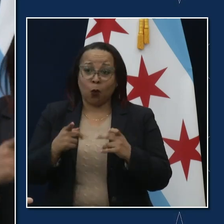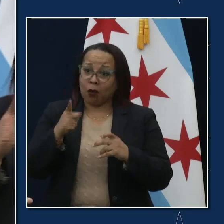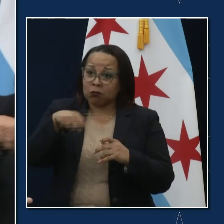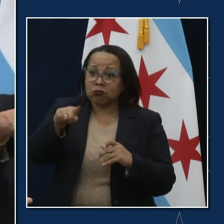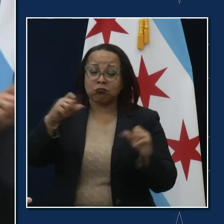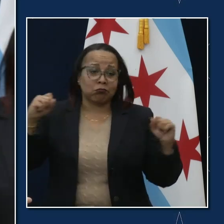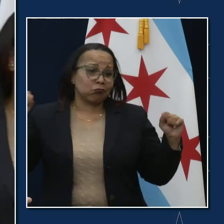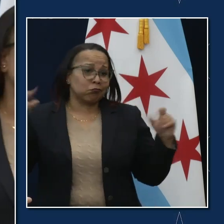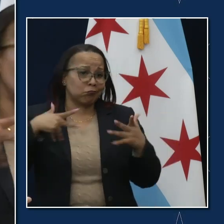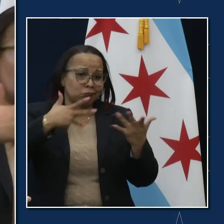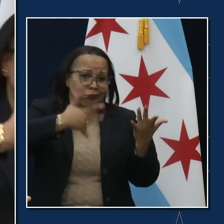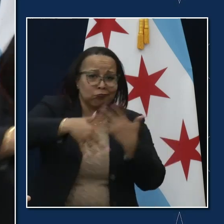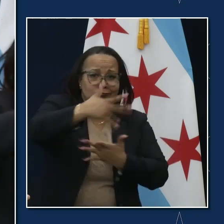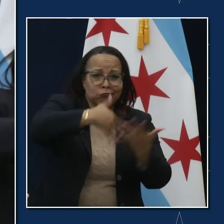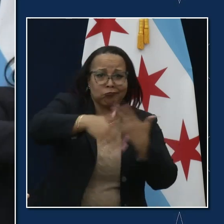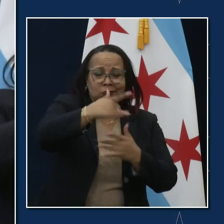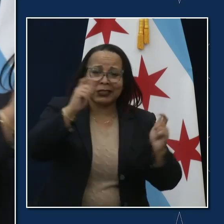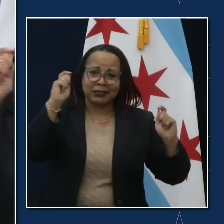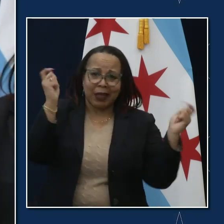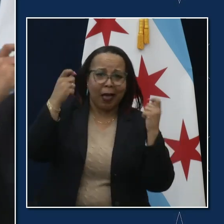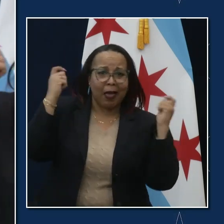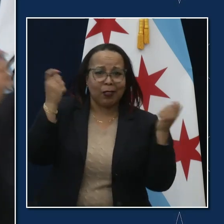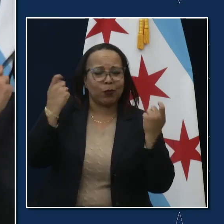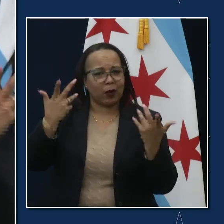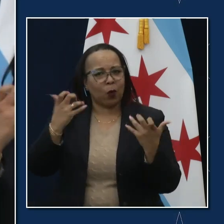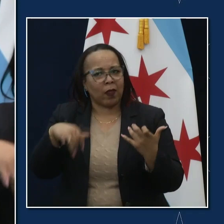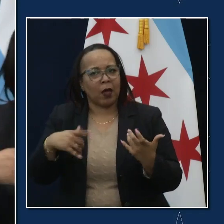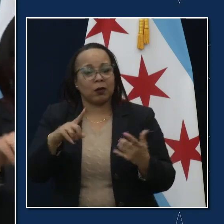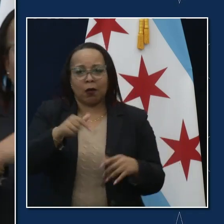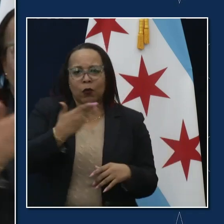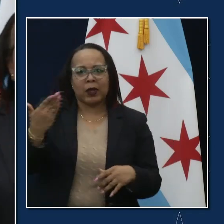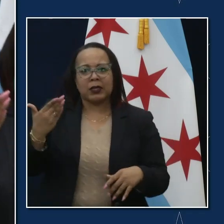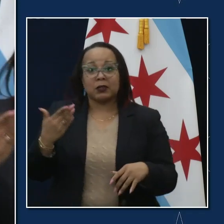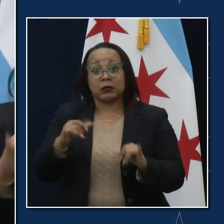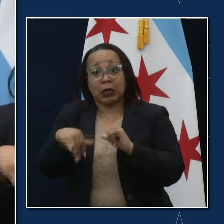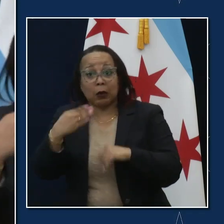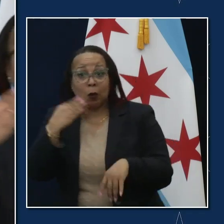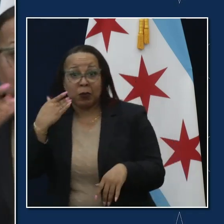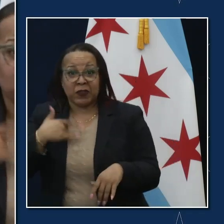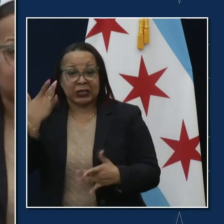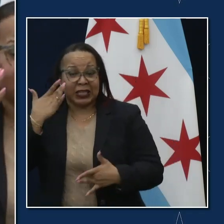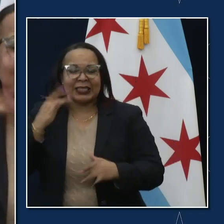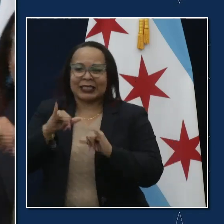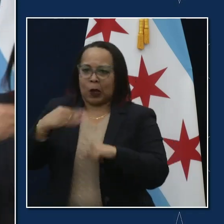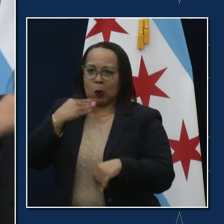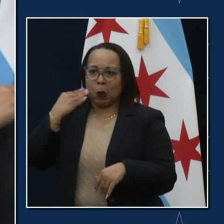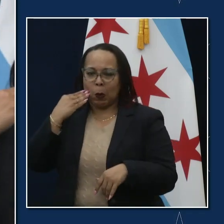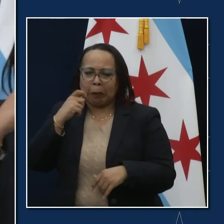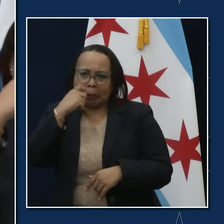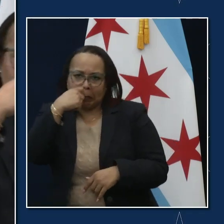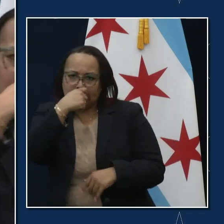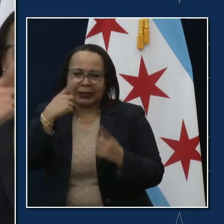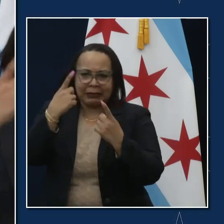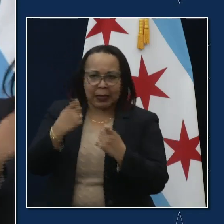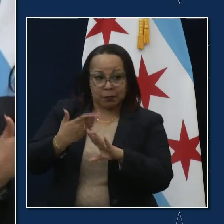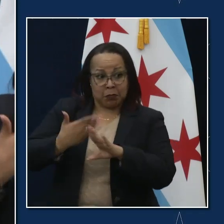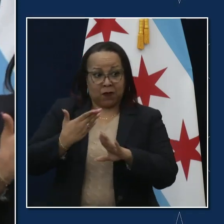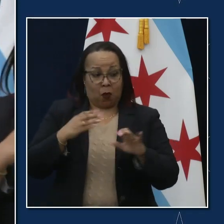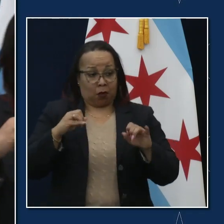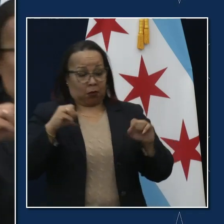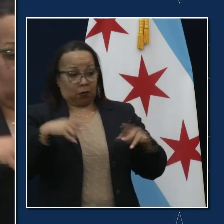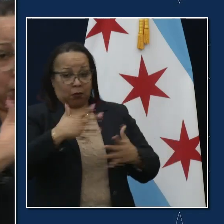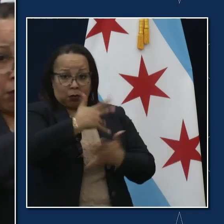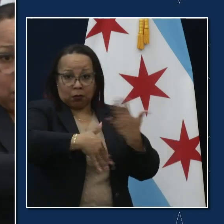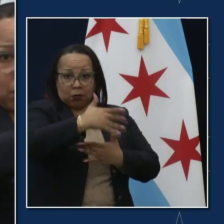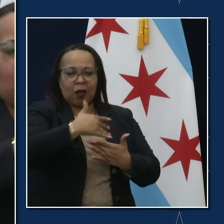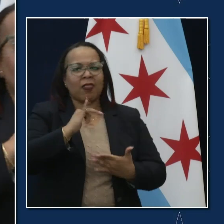want people to have their celebrations, doing some of these other things, staying home if you're sick, testing in advance of gatherings. That can help limit